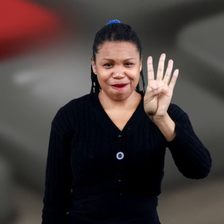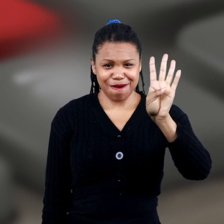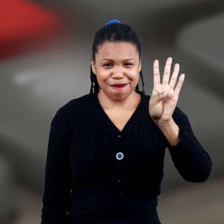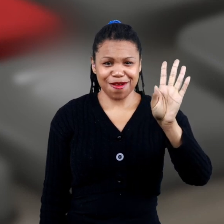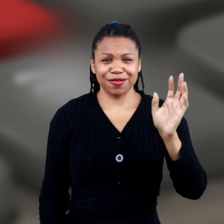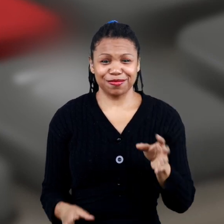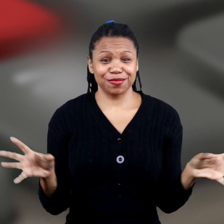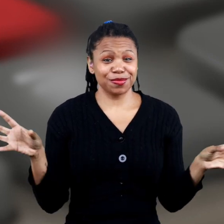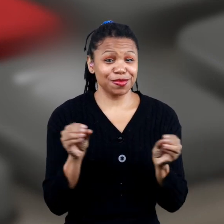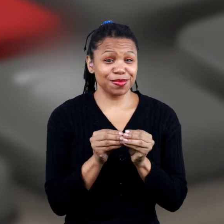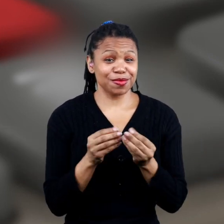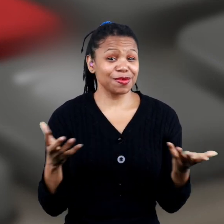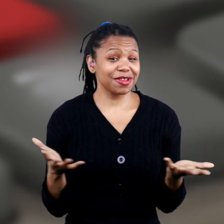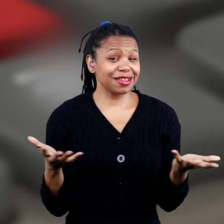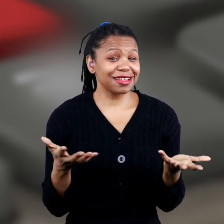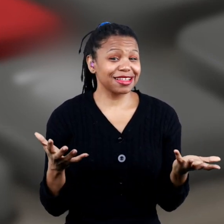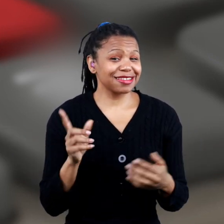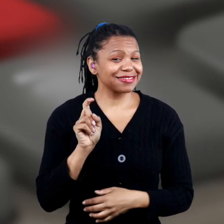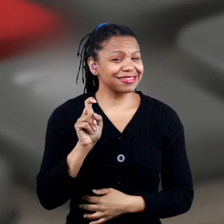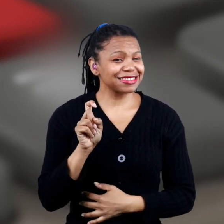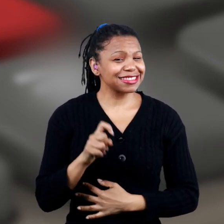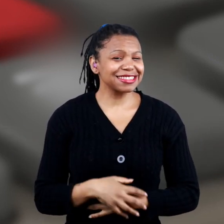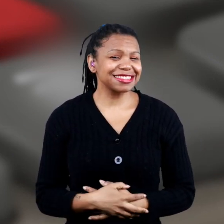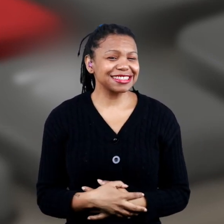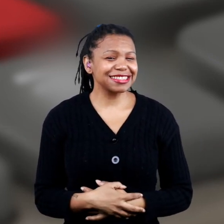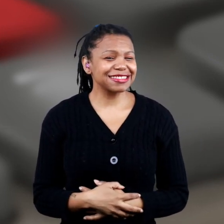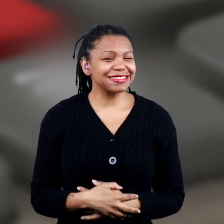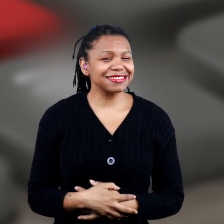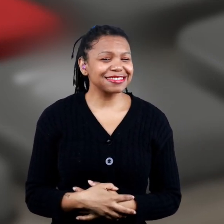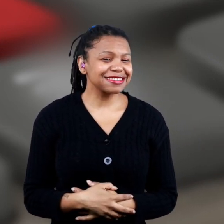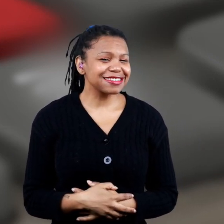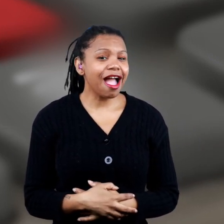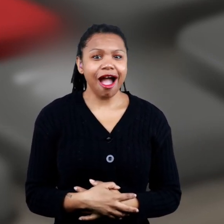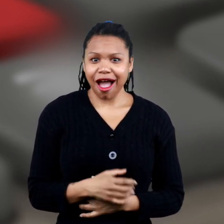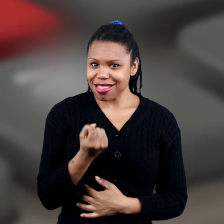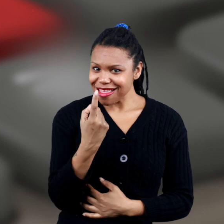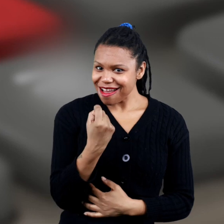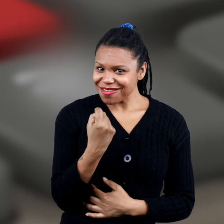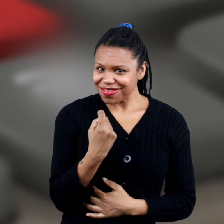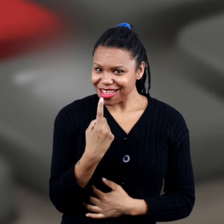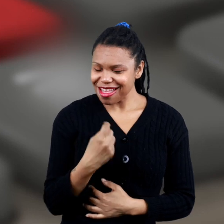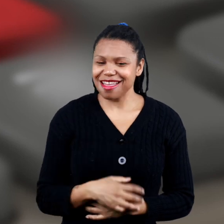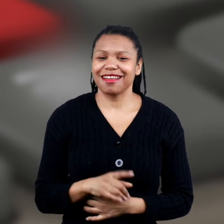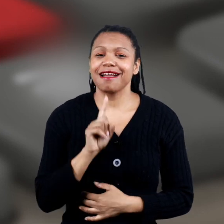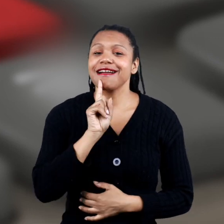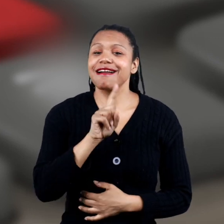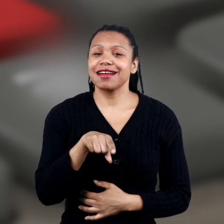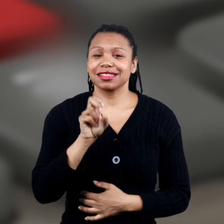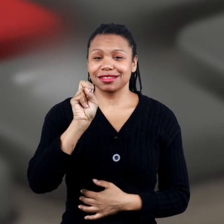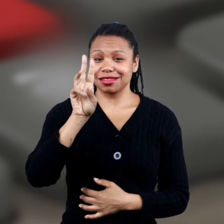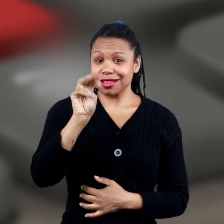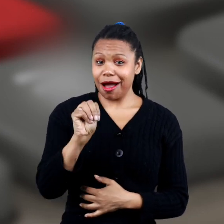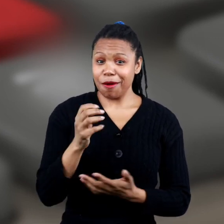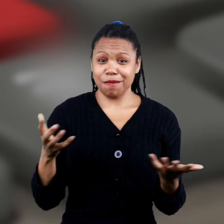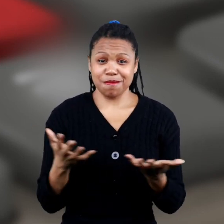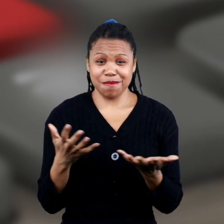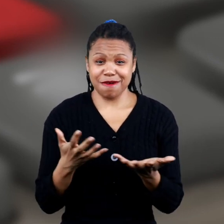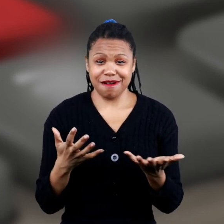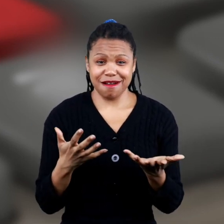near the six. So we have one plus six plus four is... Yep, eleven.